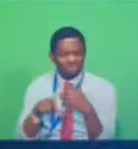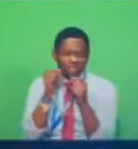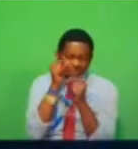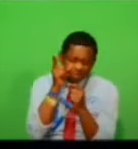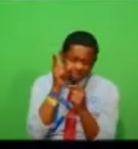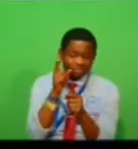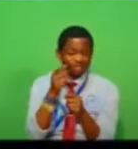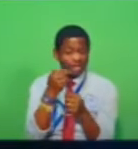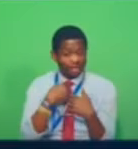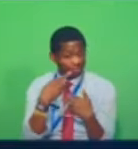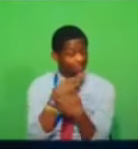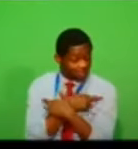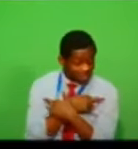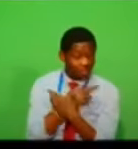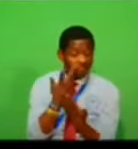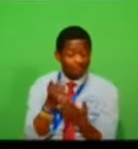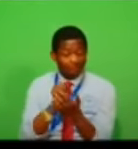24 hours on the clock?